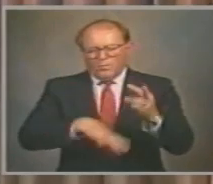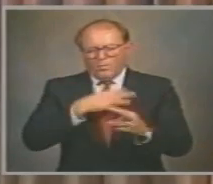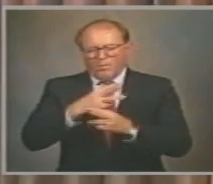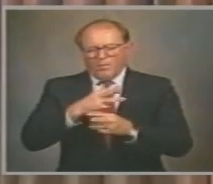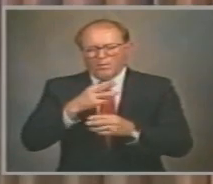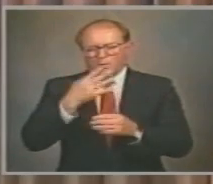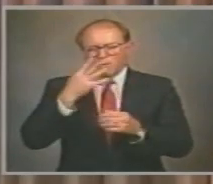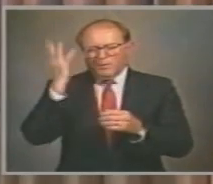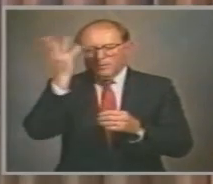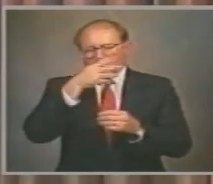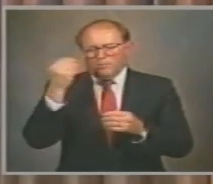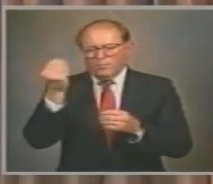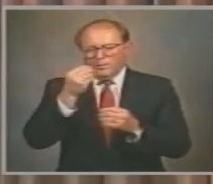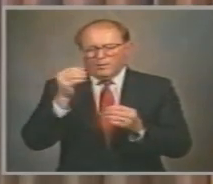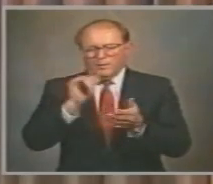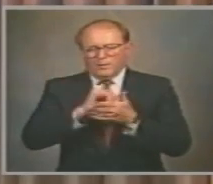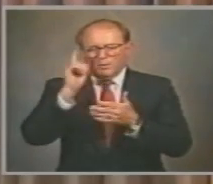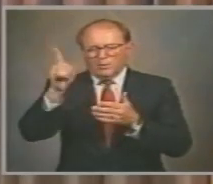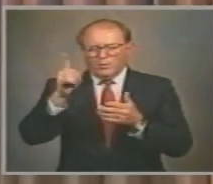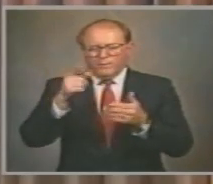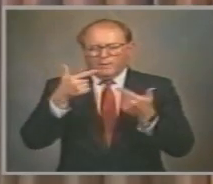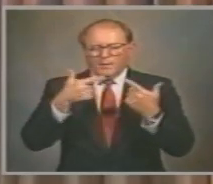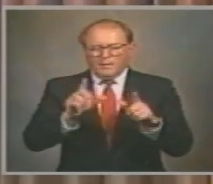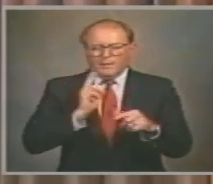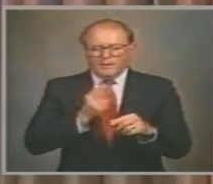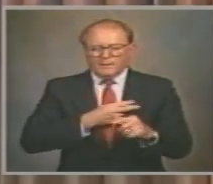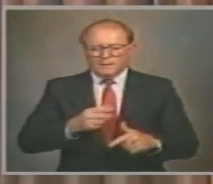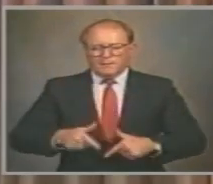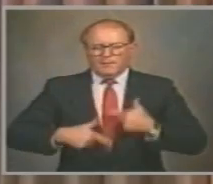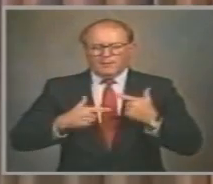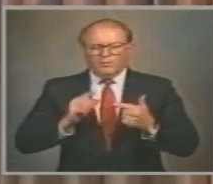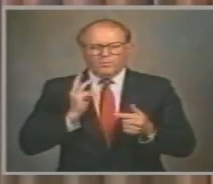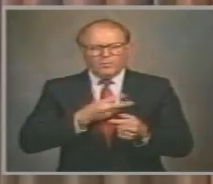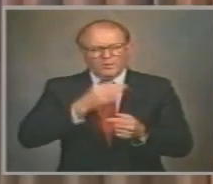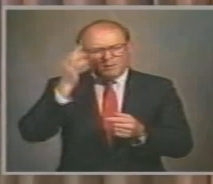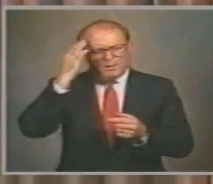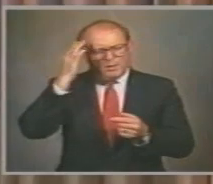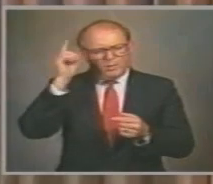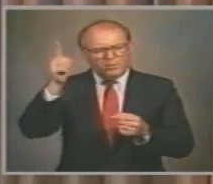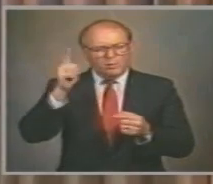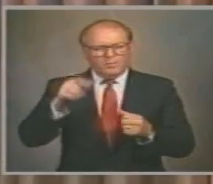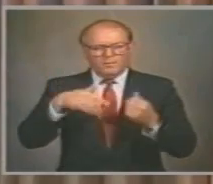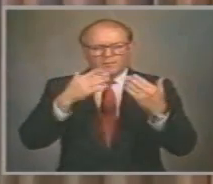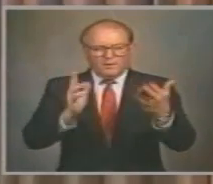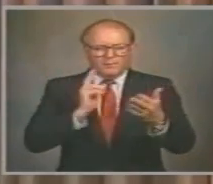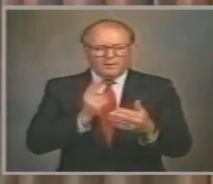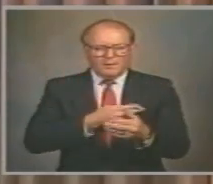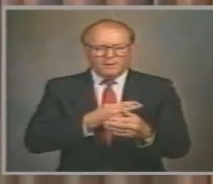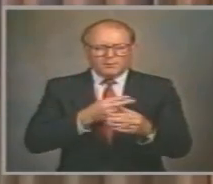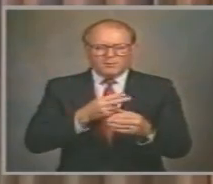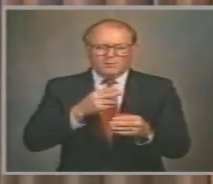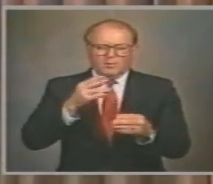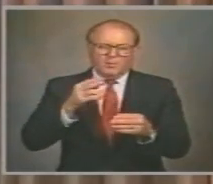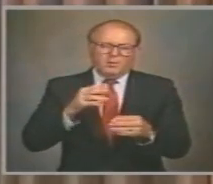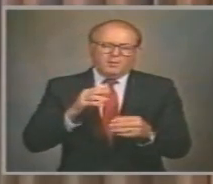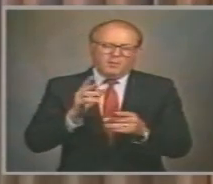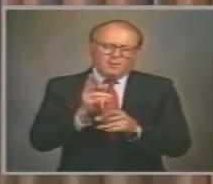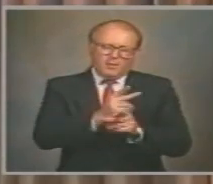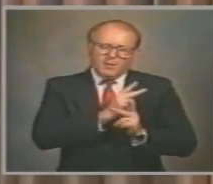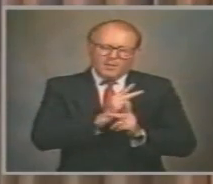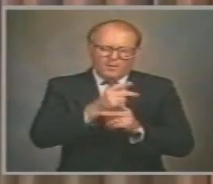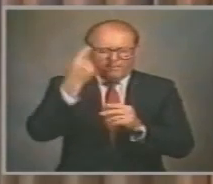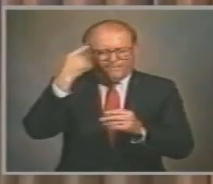it in which you have permitted us to live. We realize, Father, that you have given us the trust for the care of it, and we pray